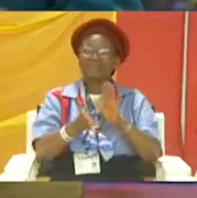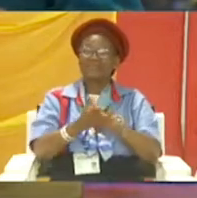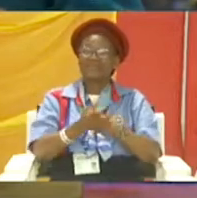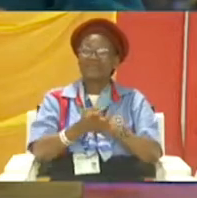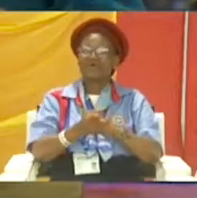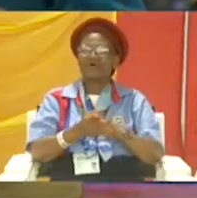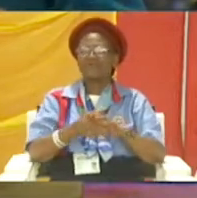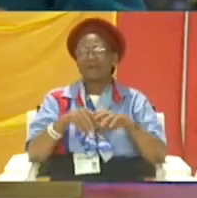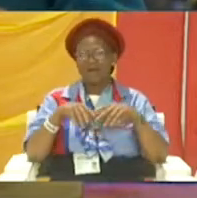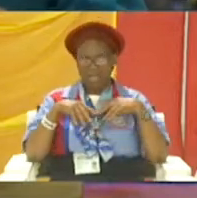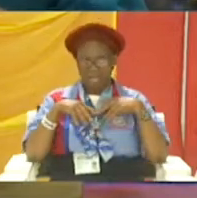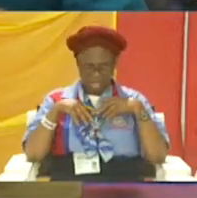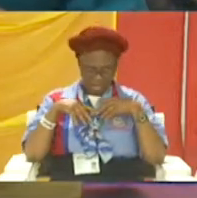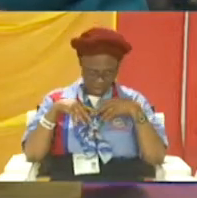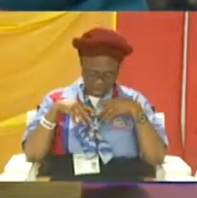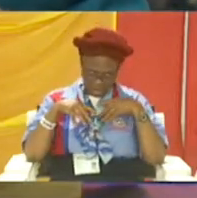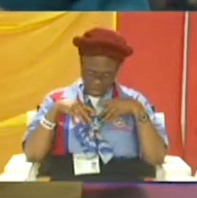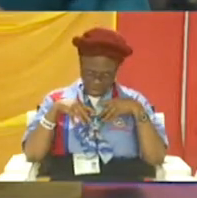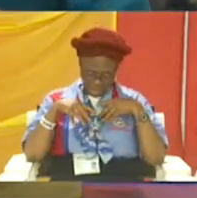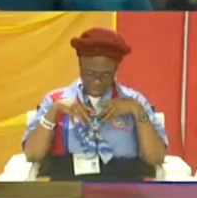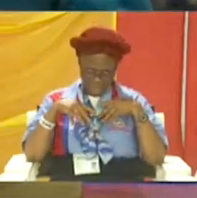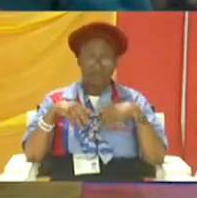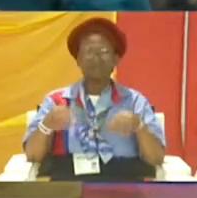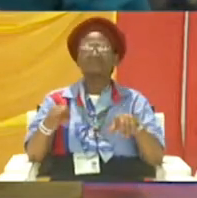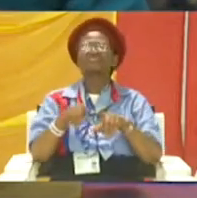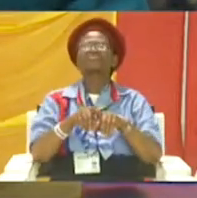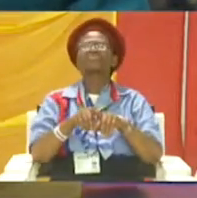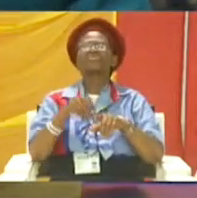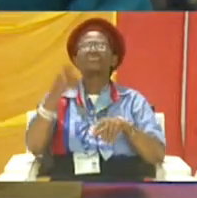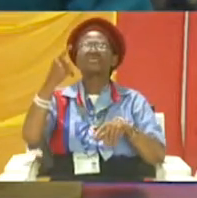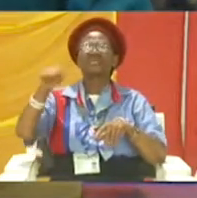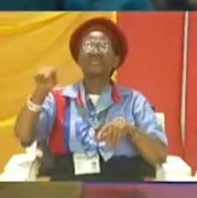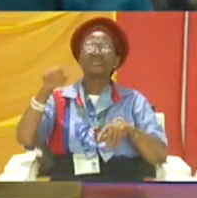imbecile. So the woman was